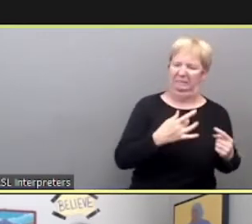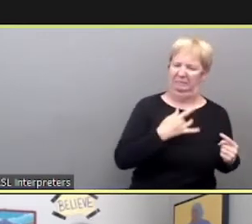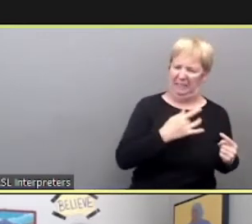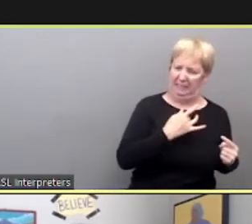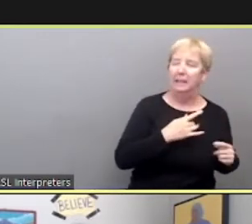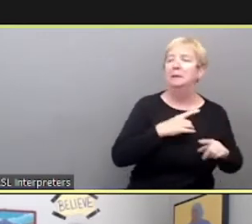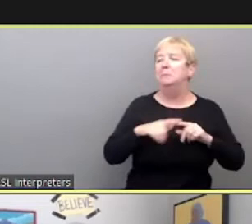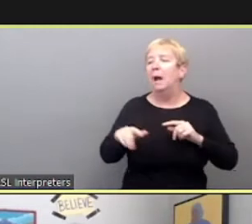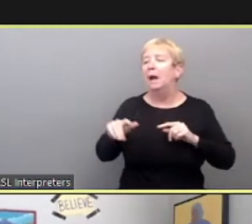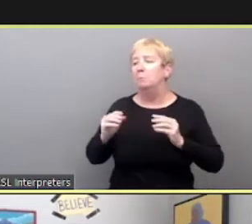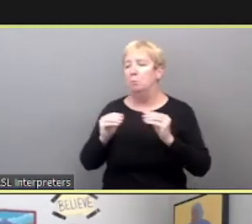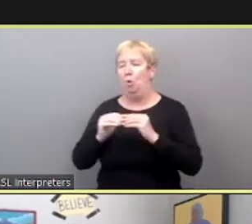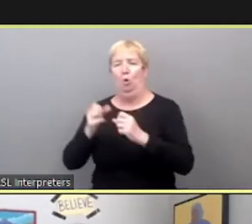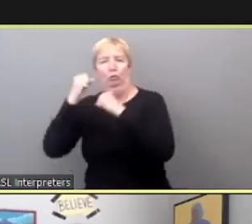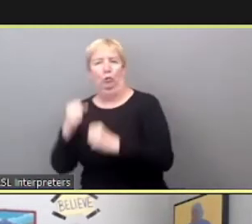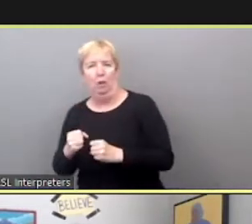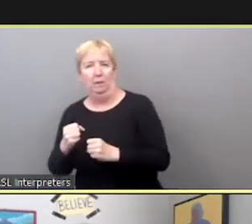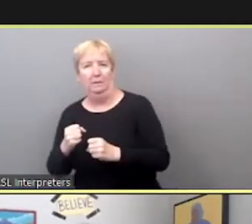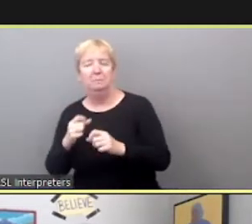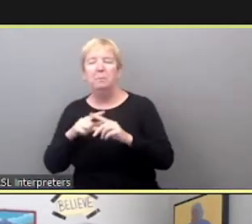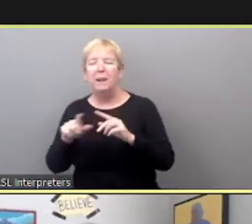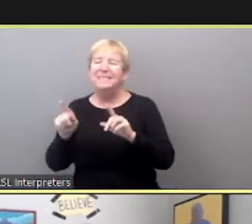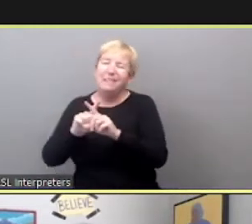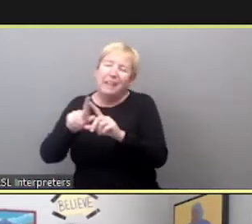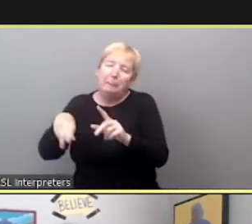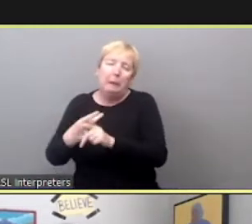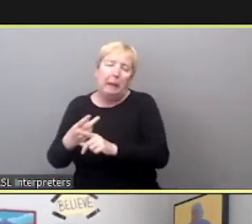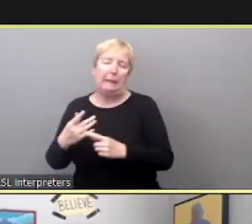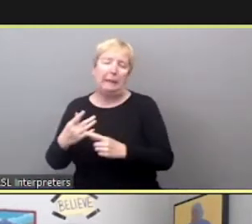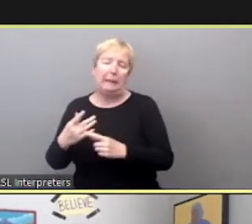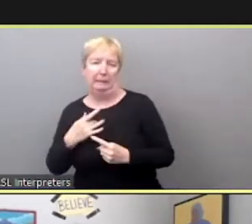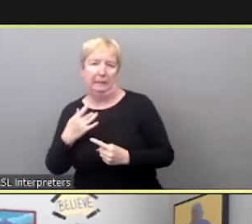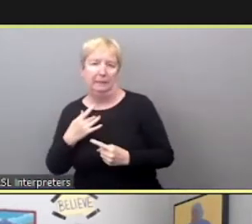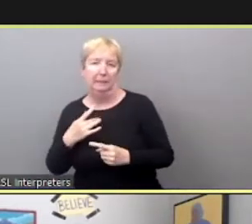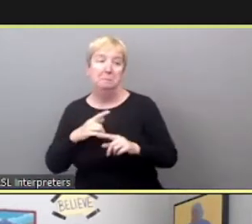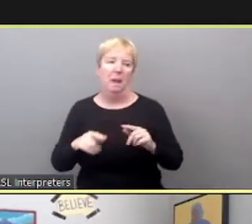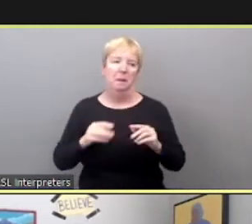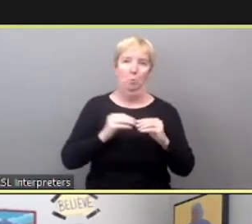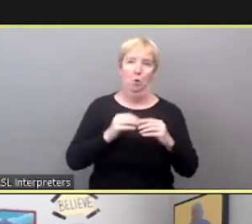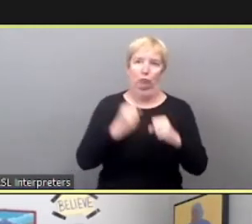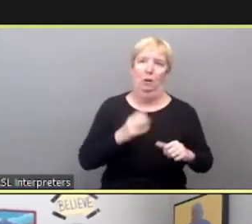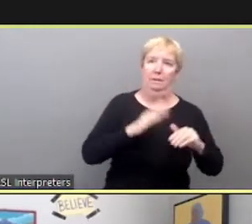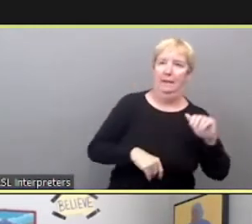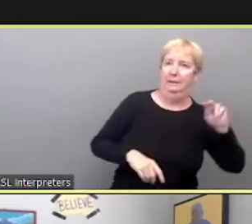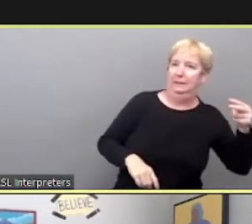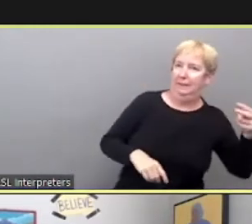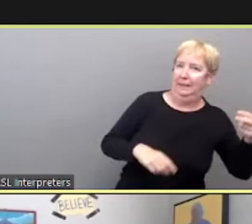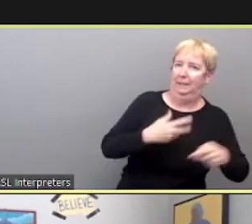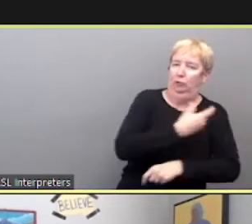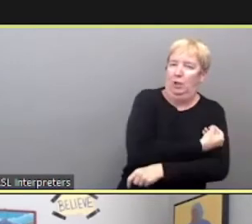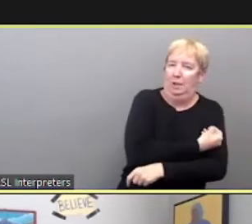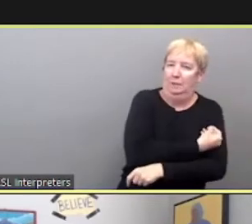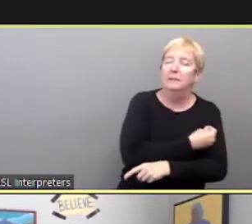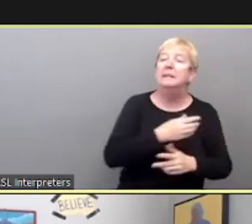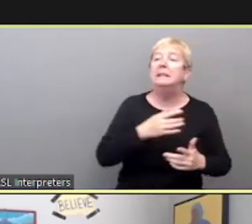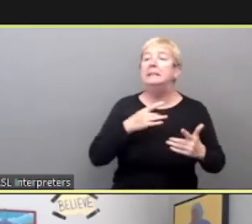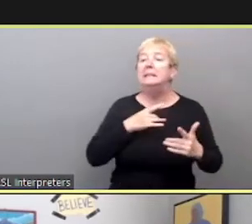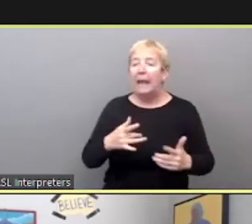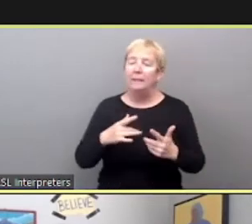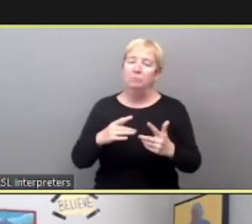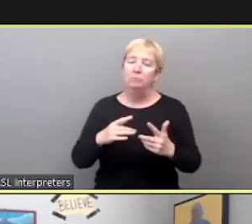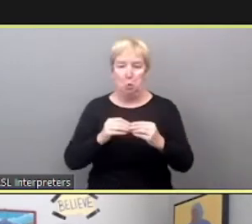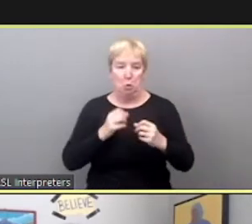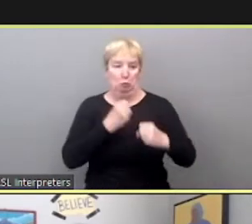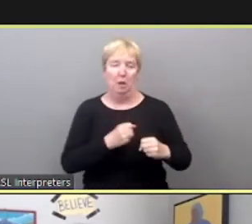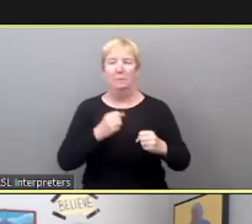very similar to the second dose. And it's really a sign that your body is building protection, and it tends to go away in a few days. And these are just